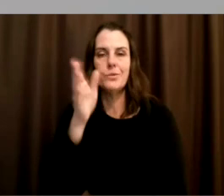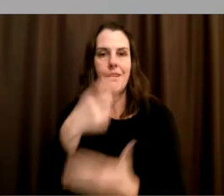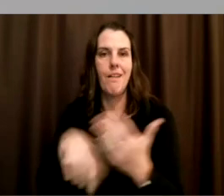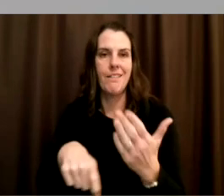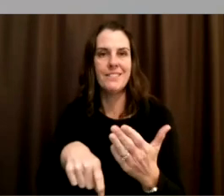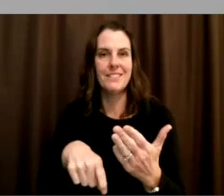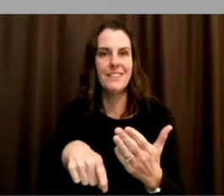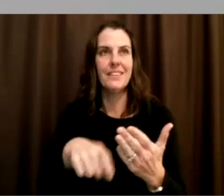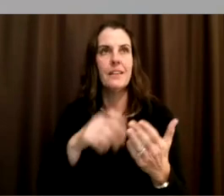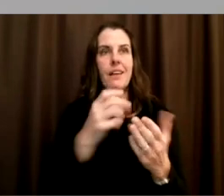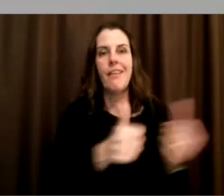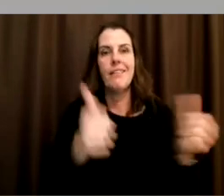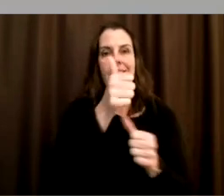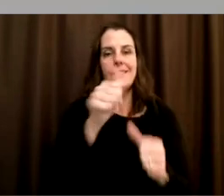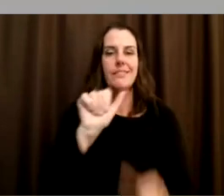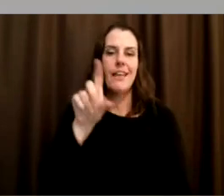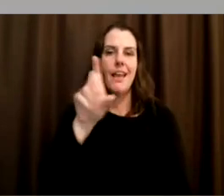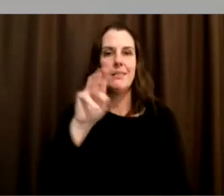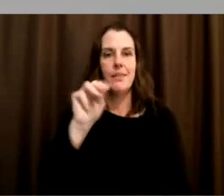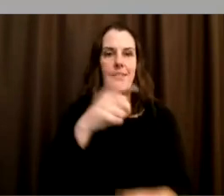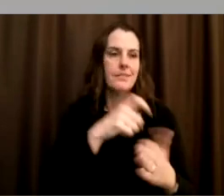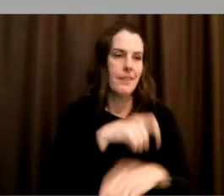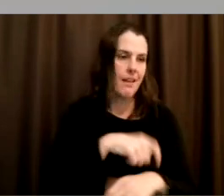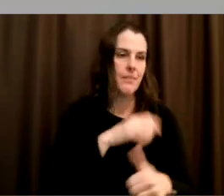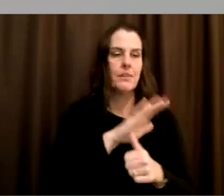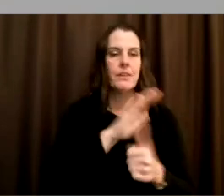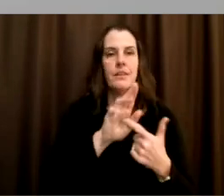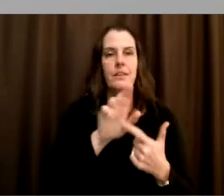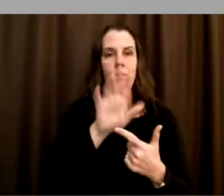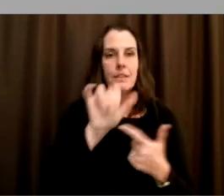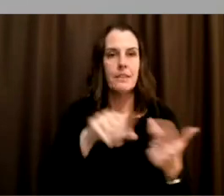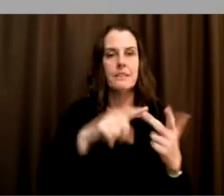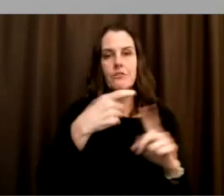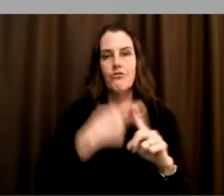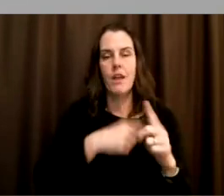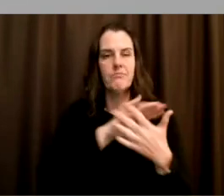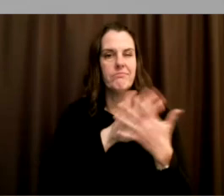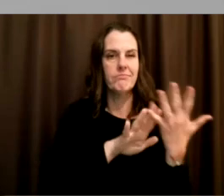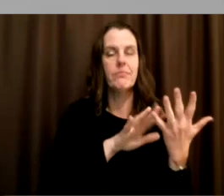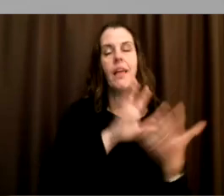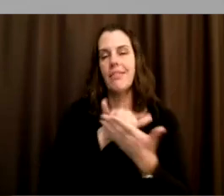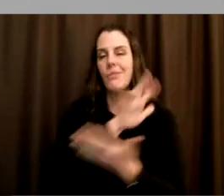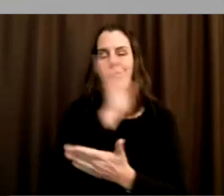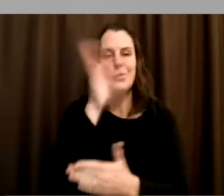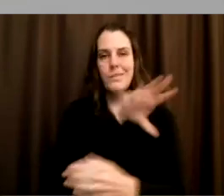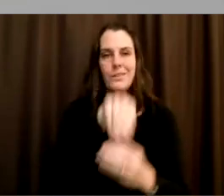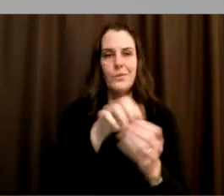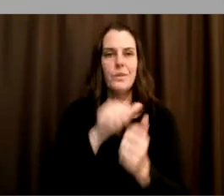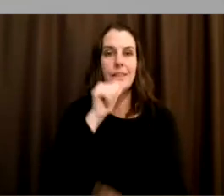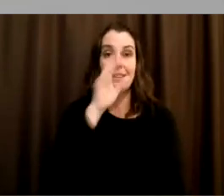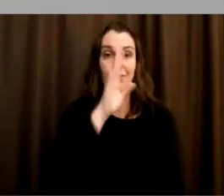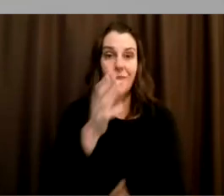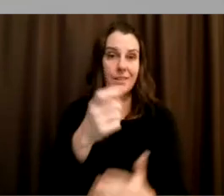the admin time, utilities, rent, all that. And so that would be included in the indirect cost,